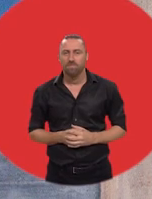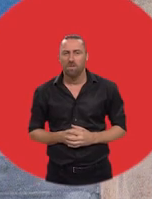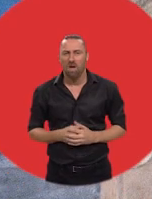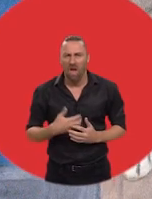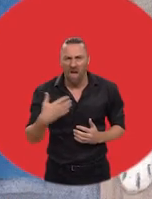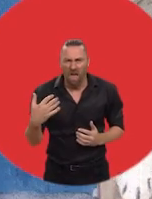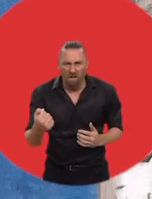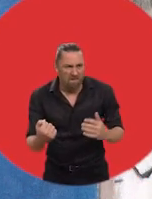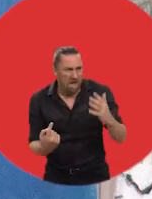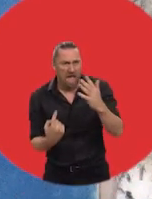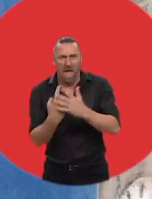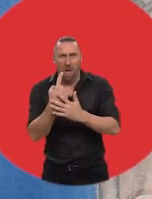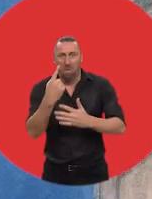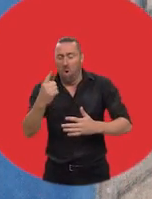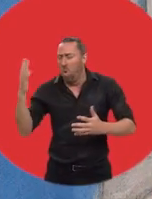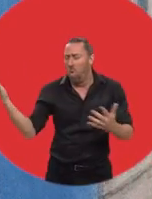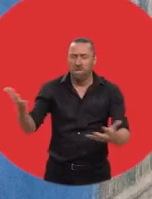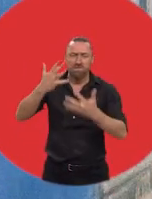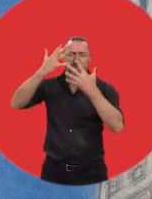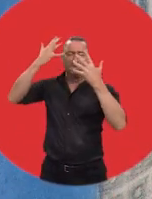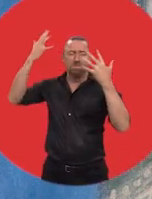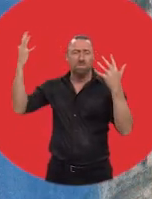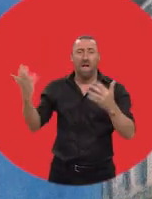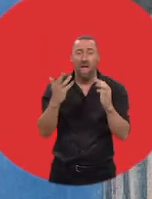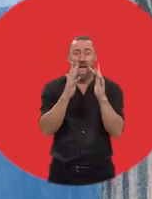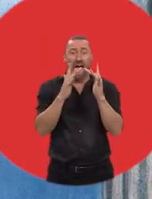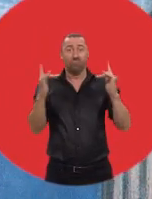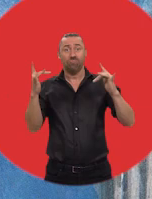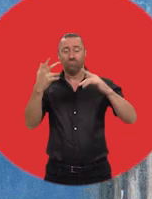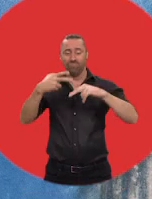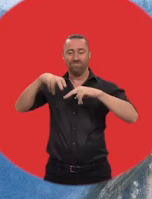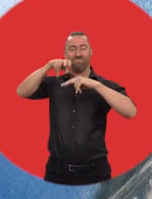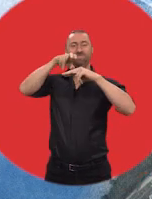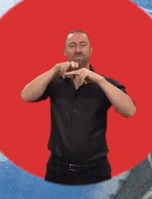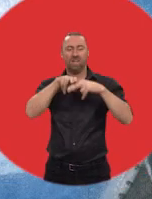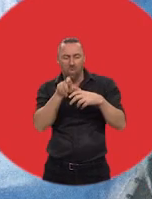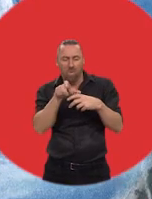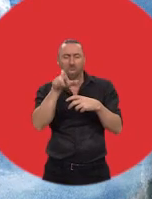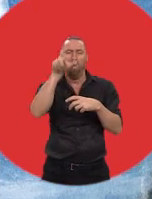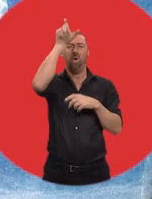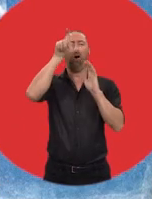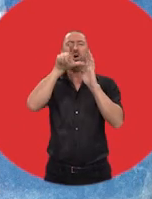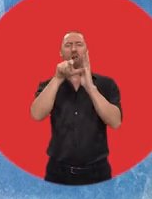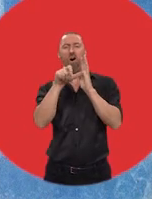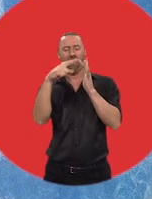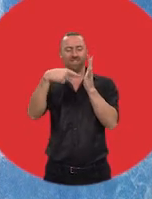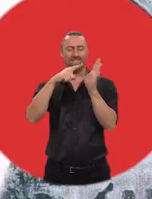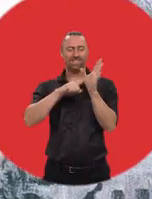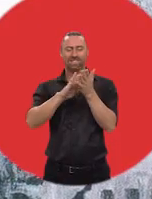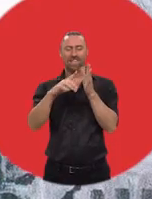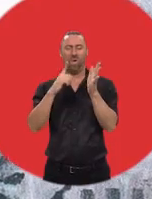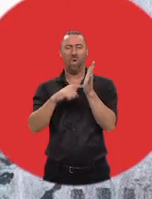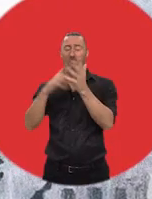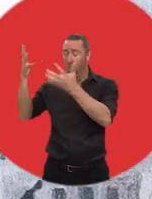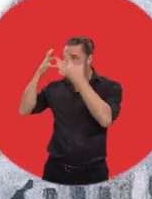Some days are so windy that even the angels lose their balance from the top of City Hall.